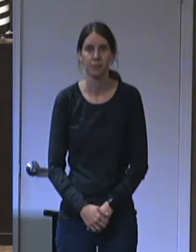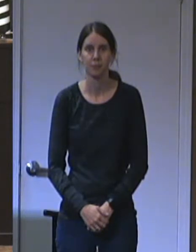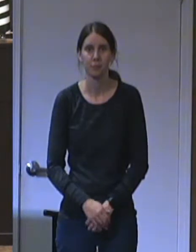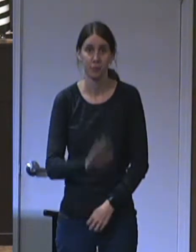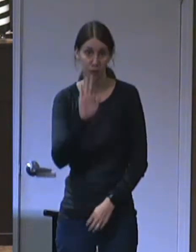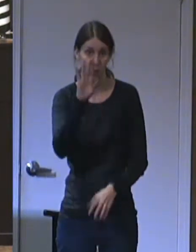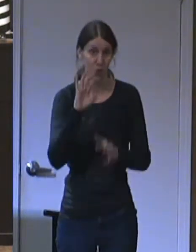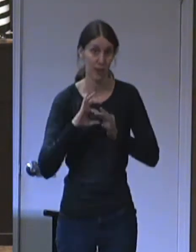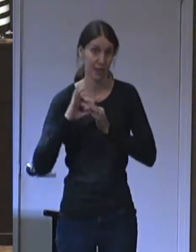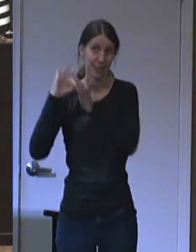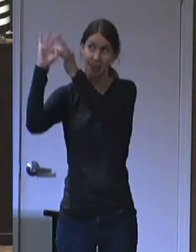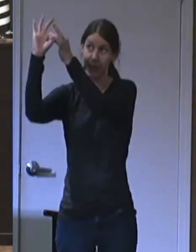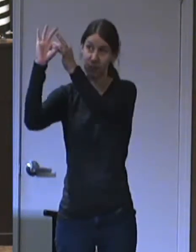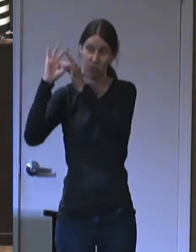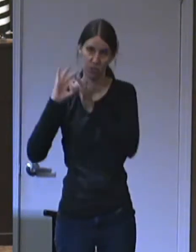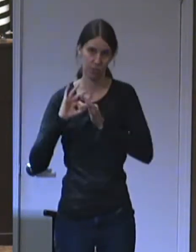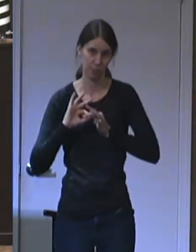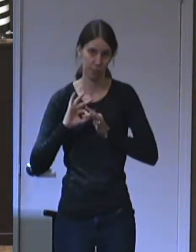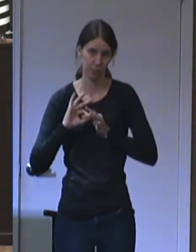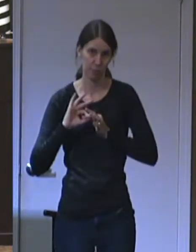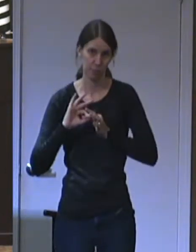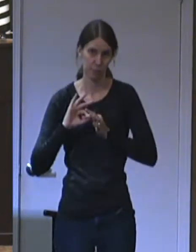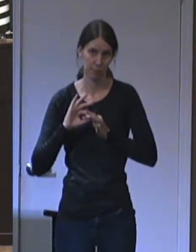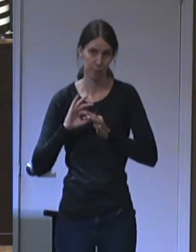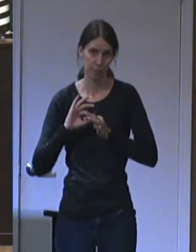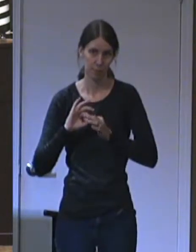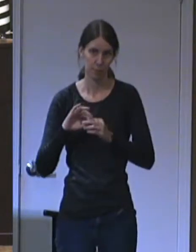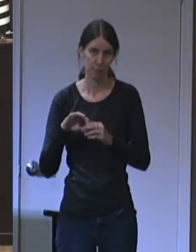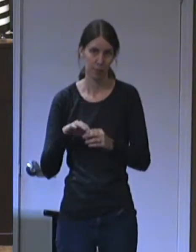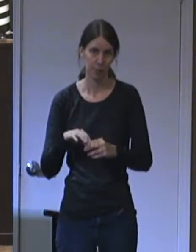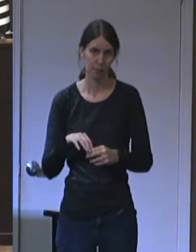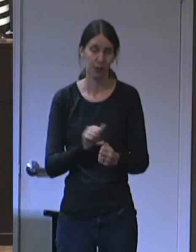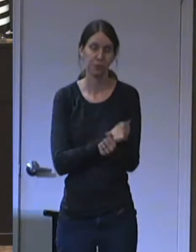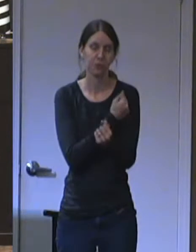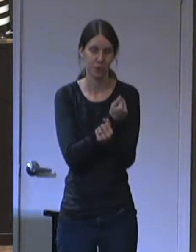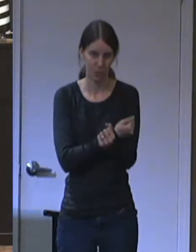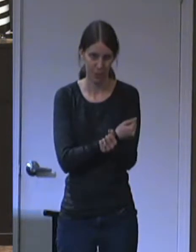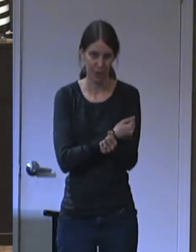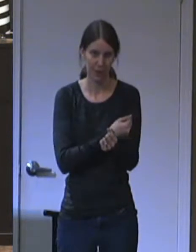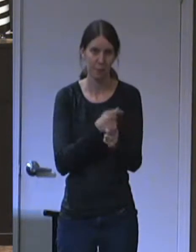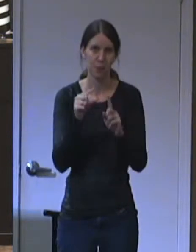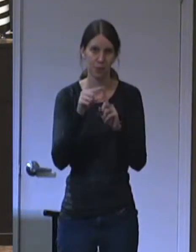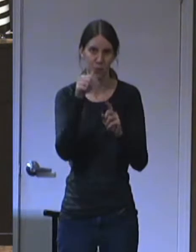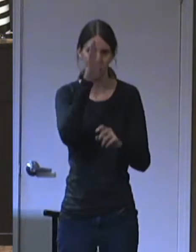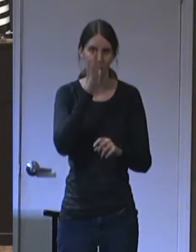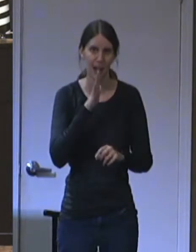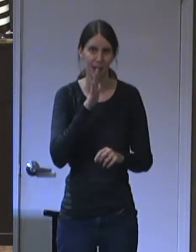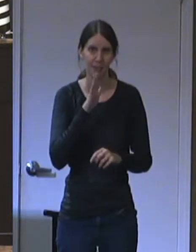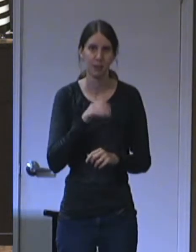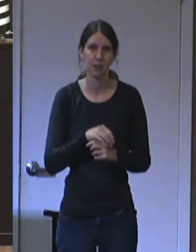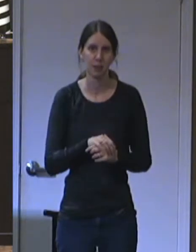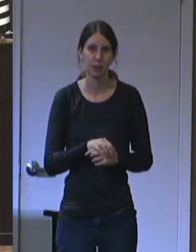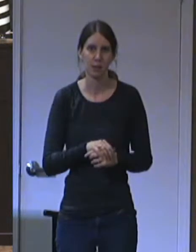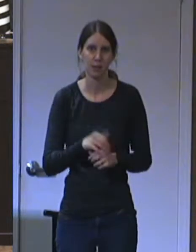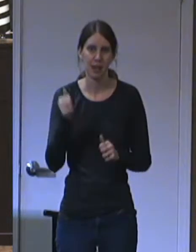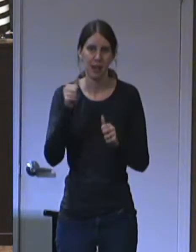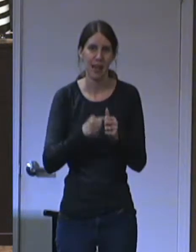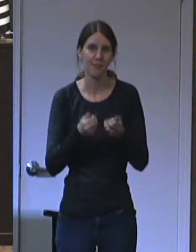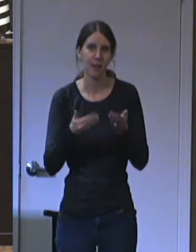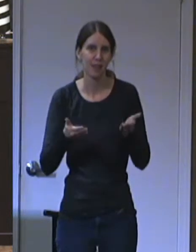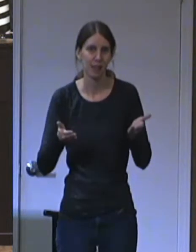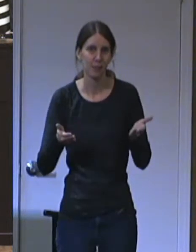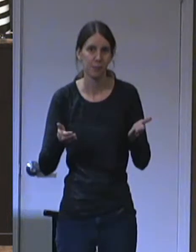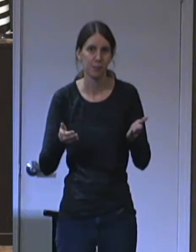Your connection to the Lord Jesus Christ, and that is strengthened by the Word of God always in your life. But